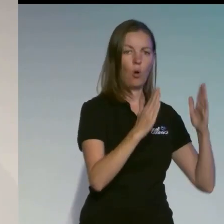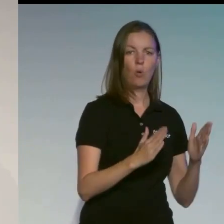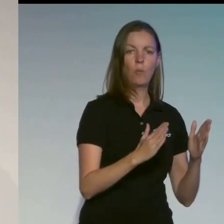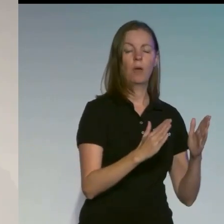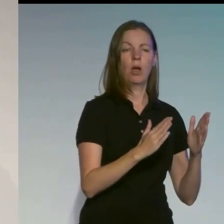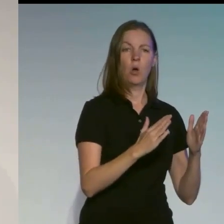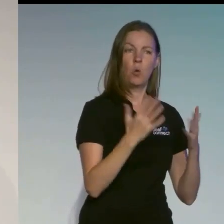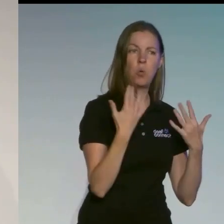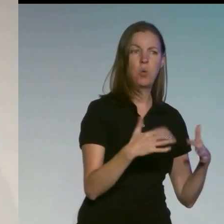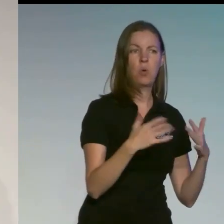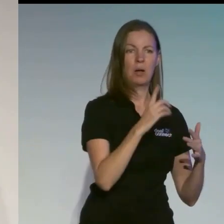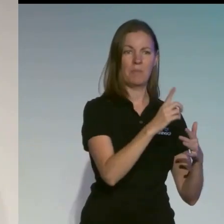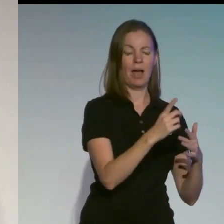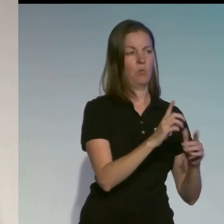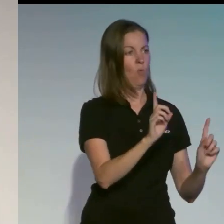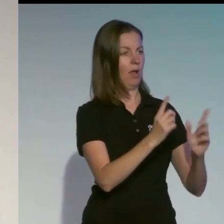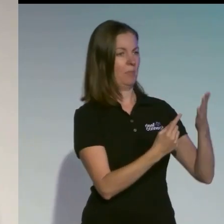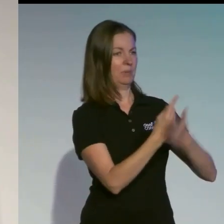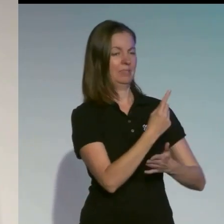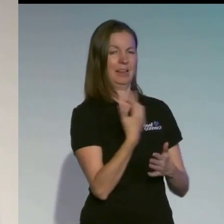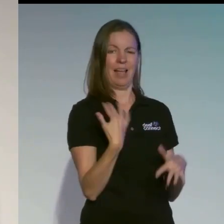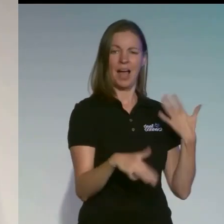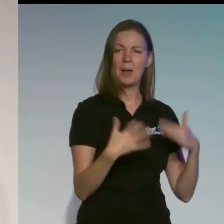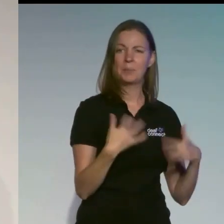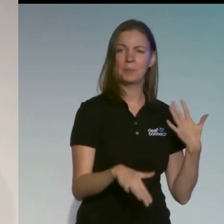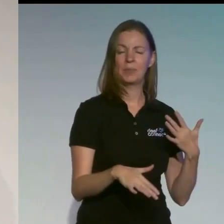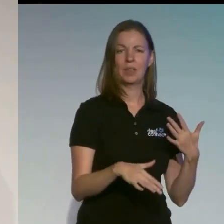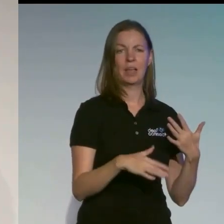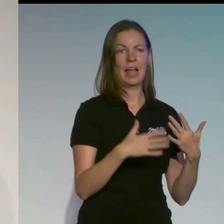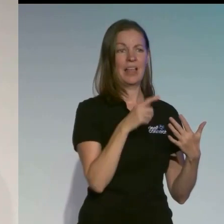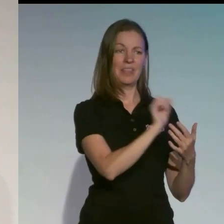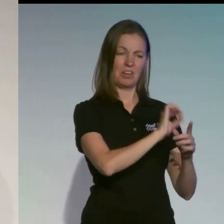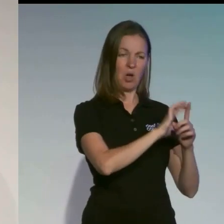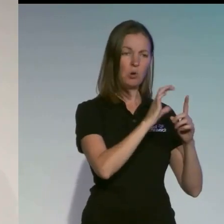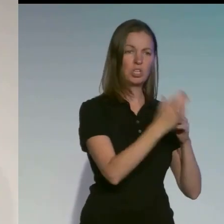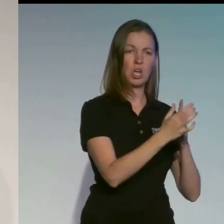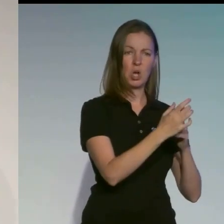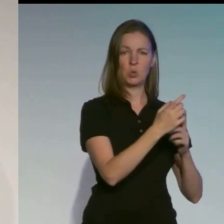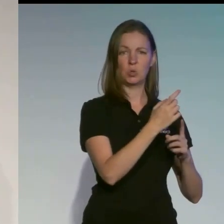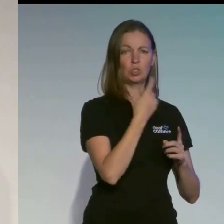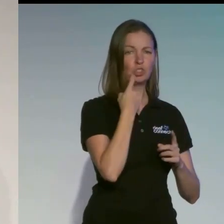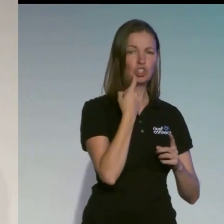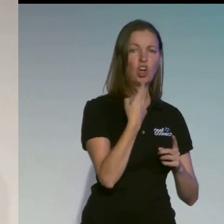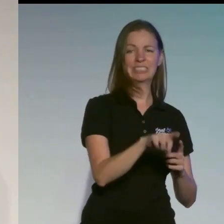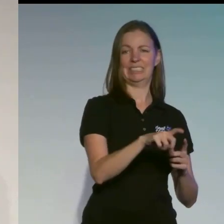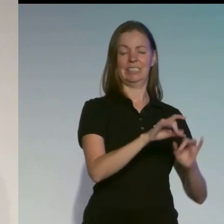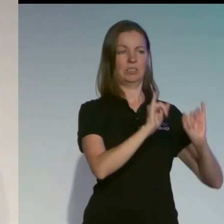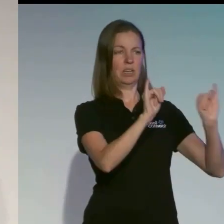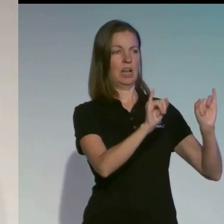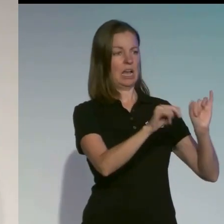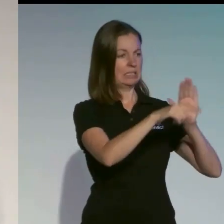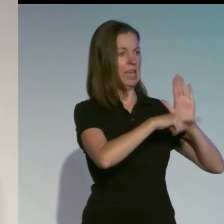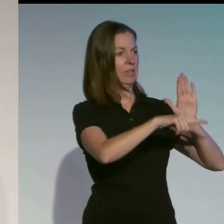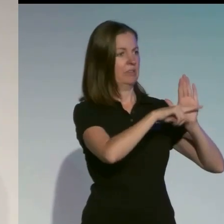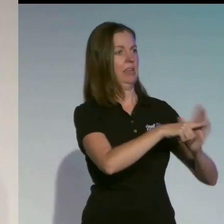and harm. Their abusers are emboldened by a toxic culture whose constant negative message is that it